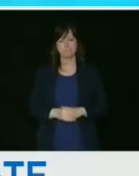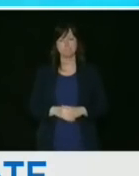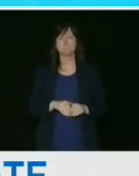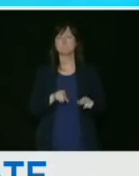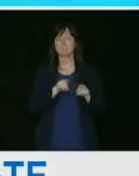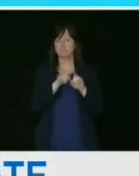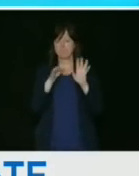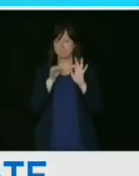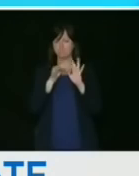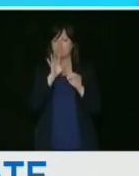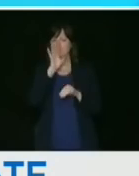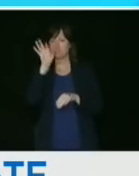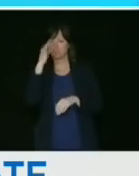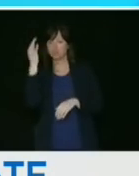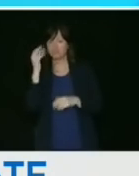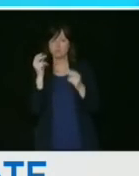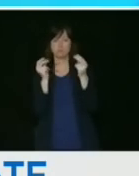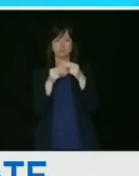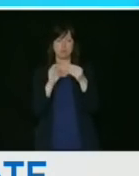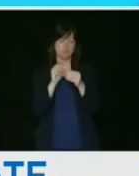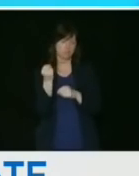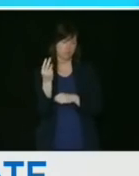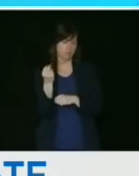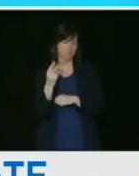Dear positive, do. Slide 12.